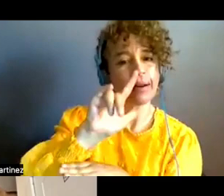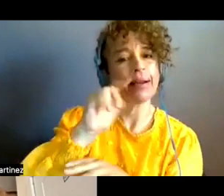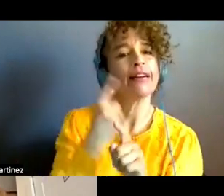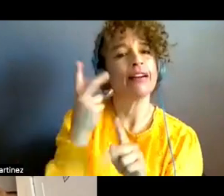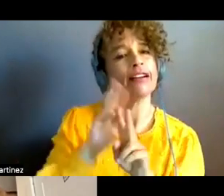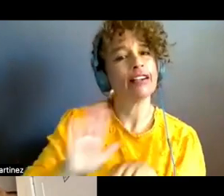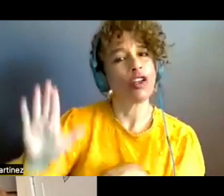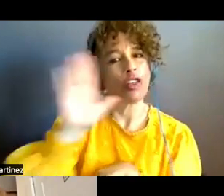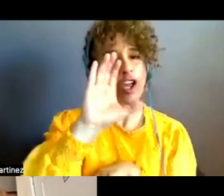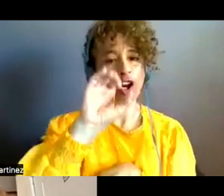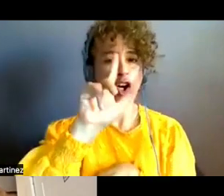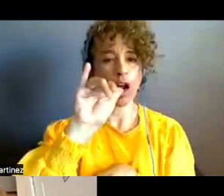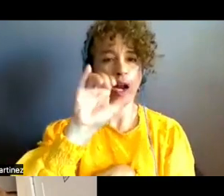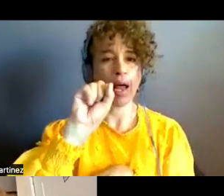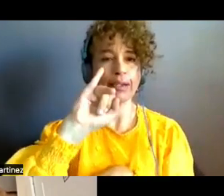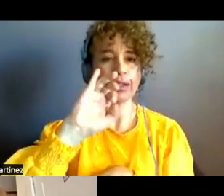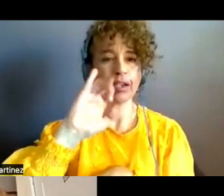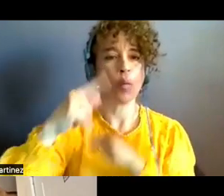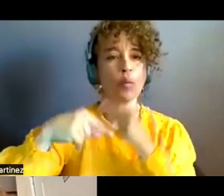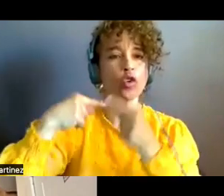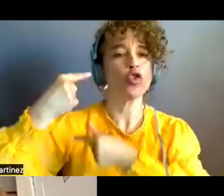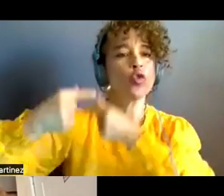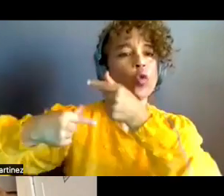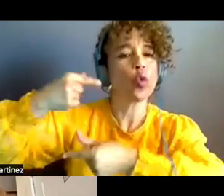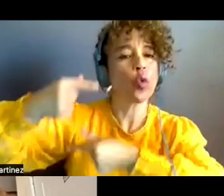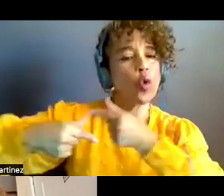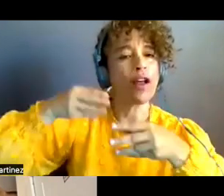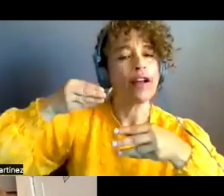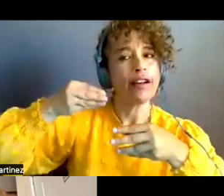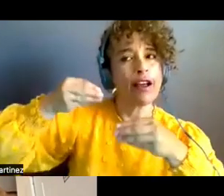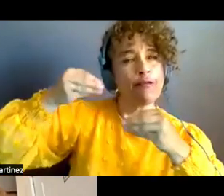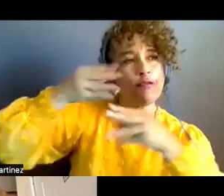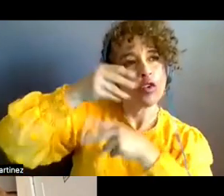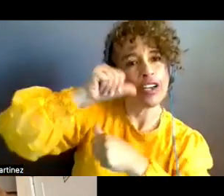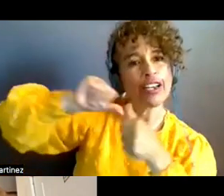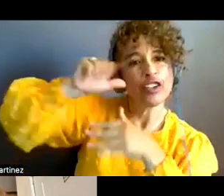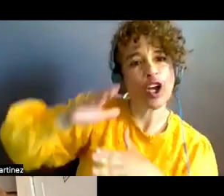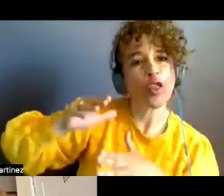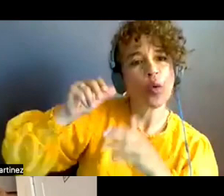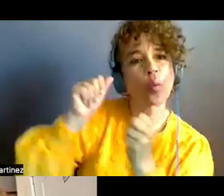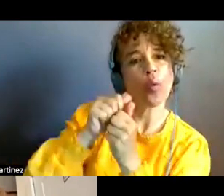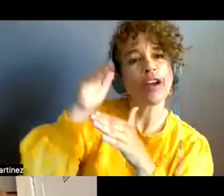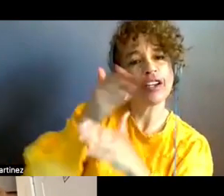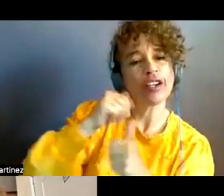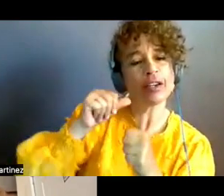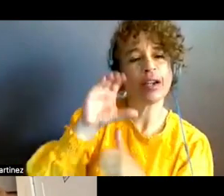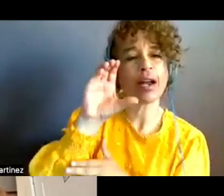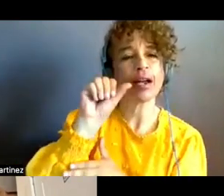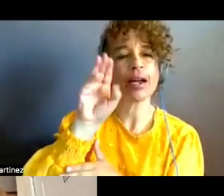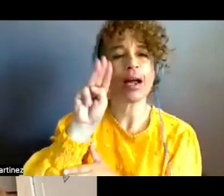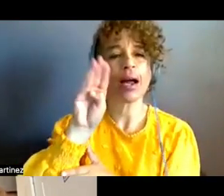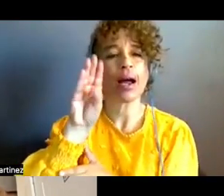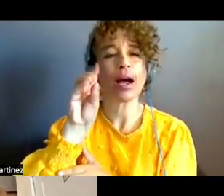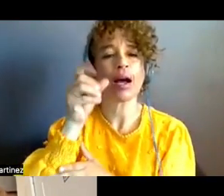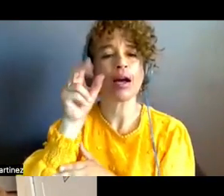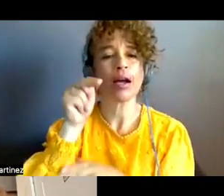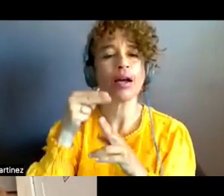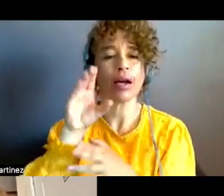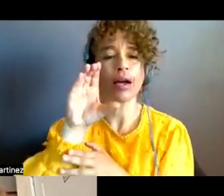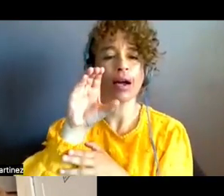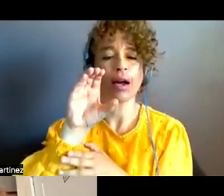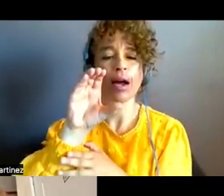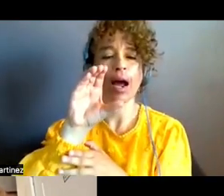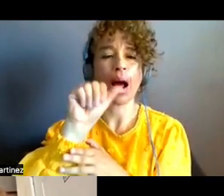their classical tradition, but they also influence each other. That's true in Cambodian music too. They call it Cambodian